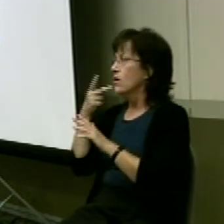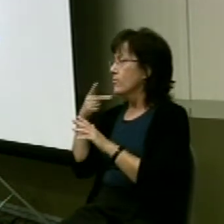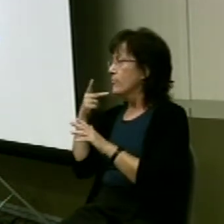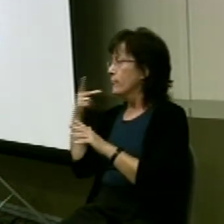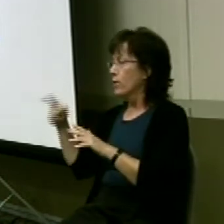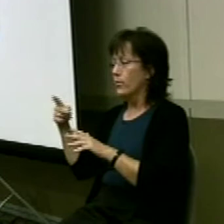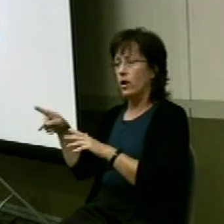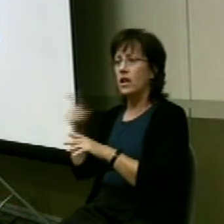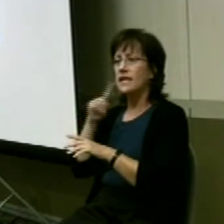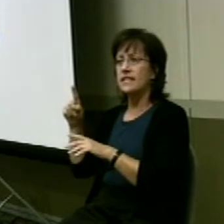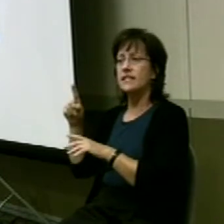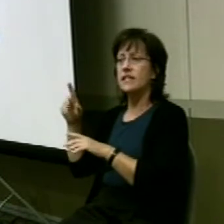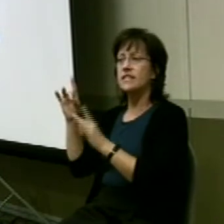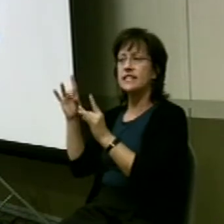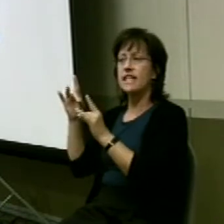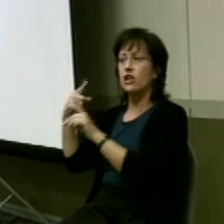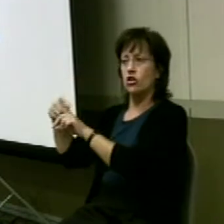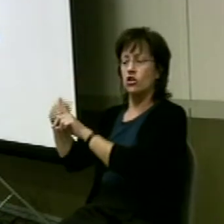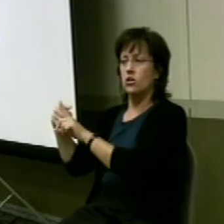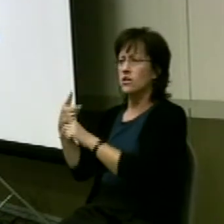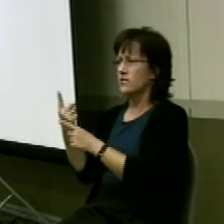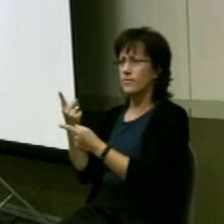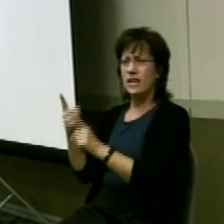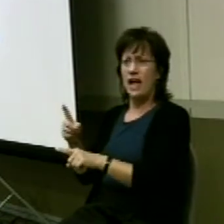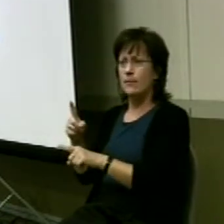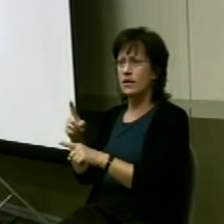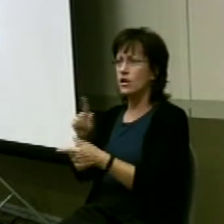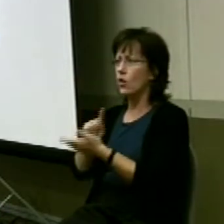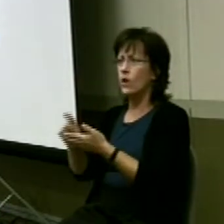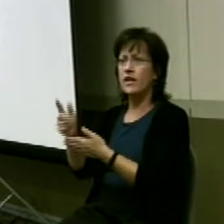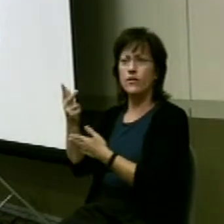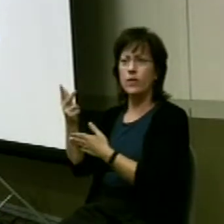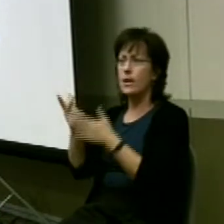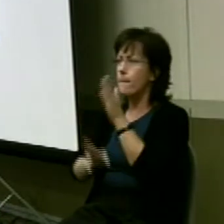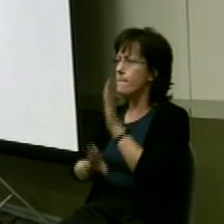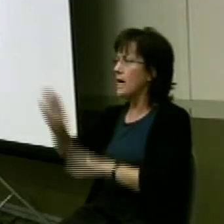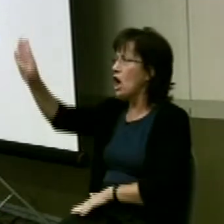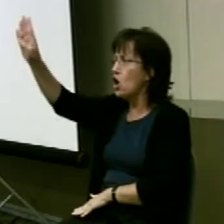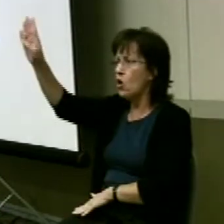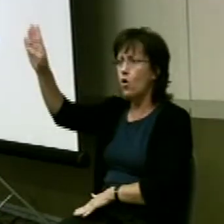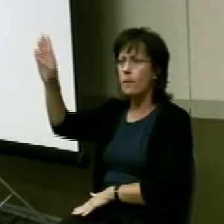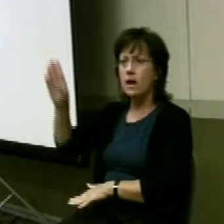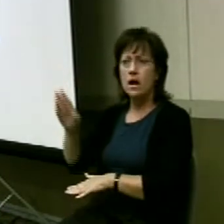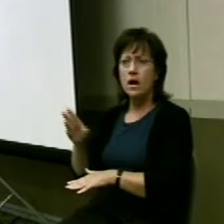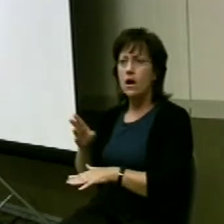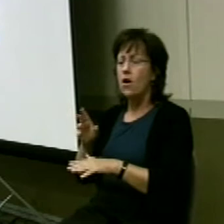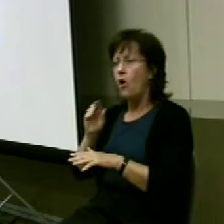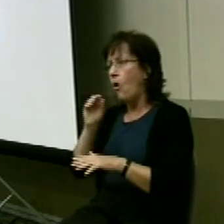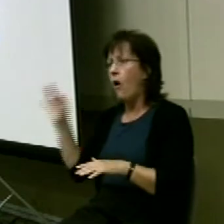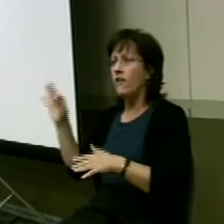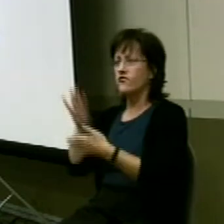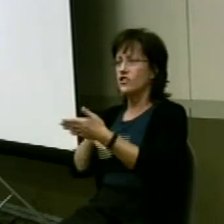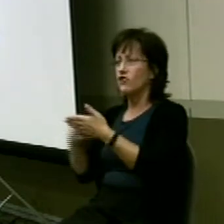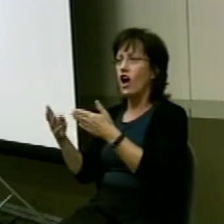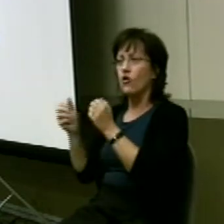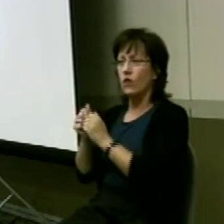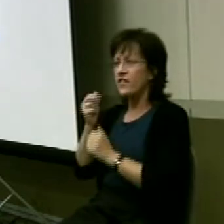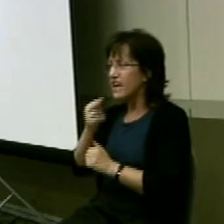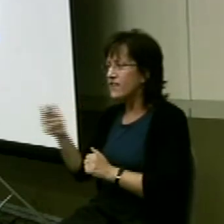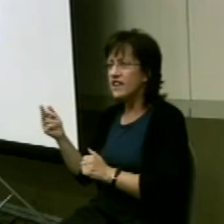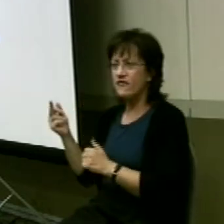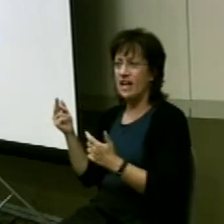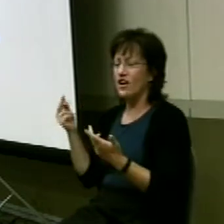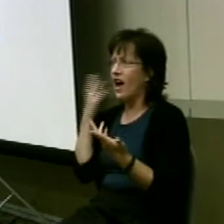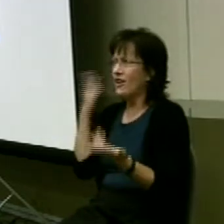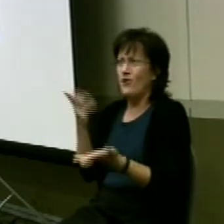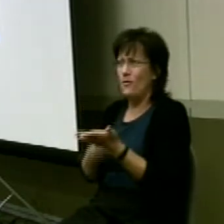stickers. Well, something happened in the middle of week 3 where he had more off the chart giving fingers to somebody. I don't know, but that's where you can